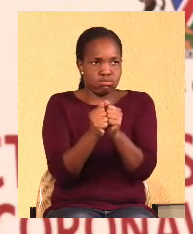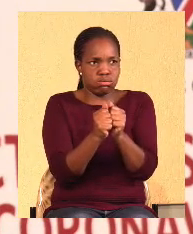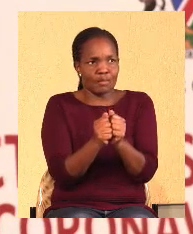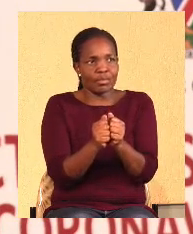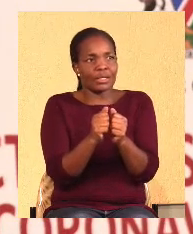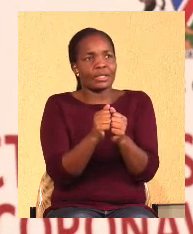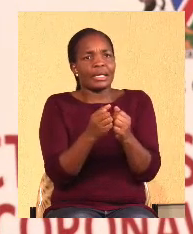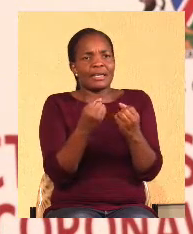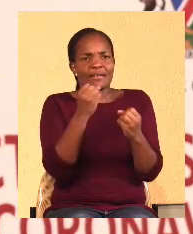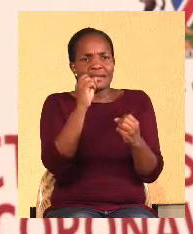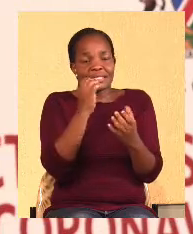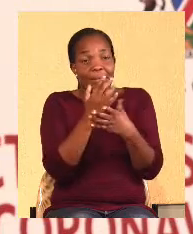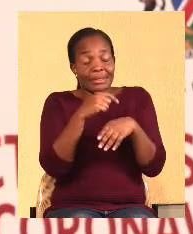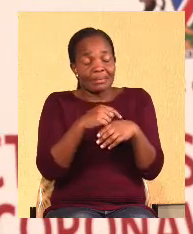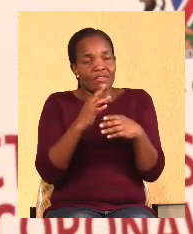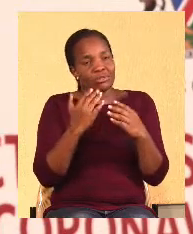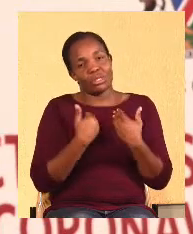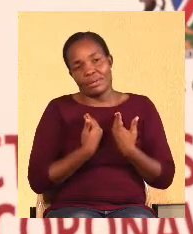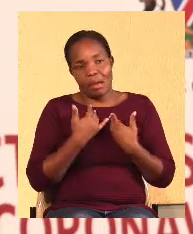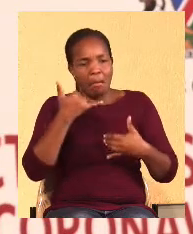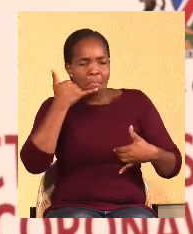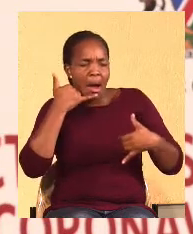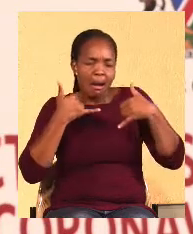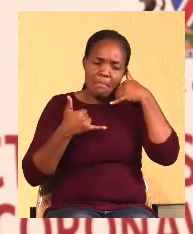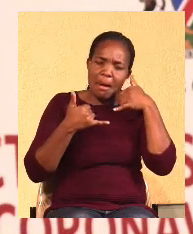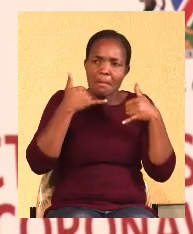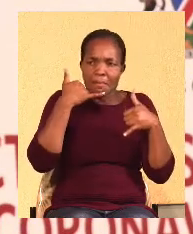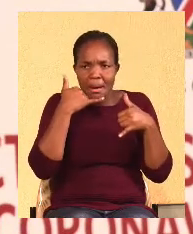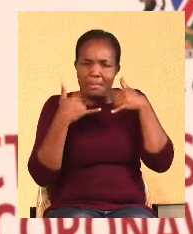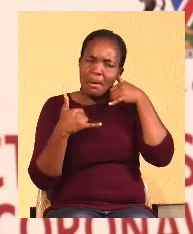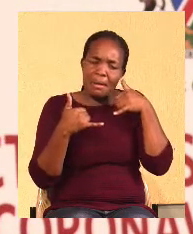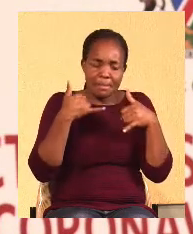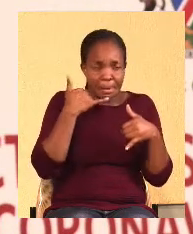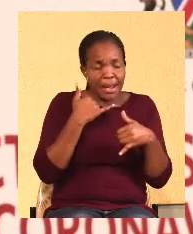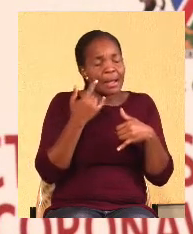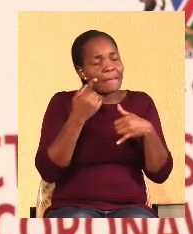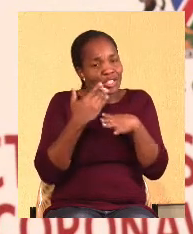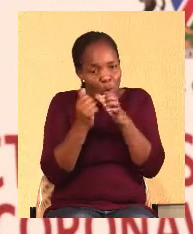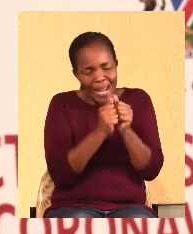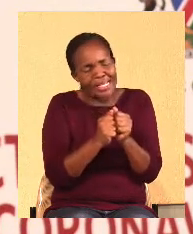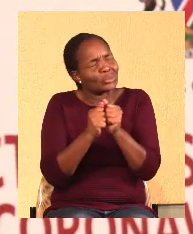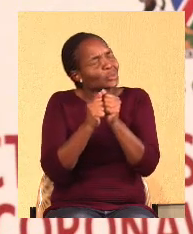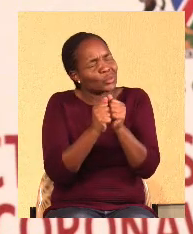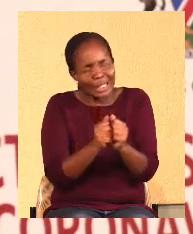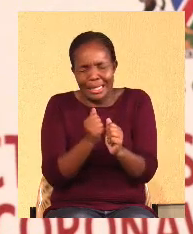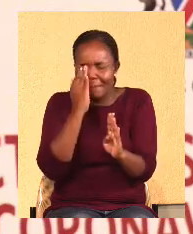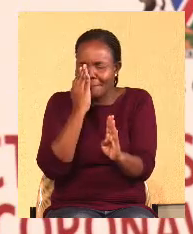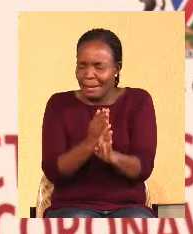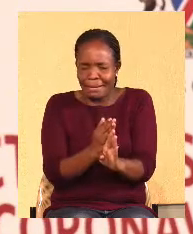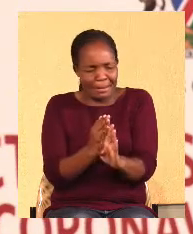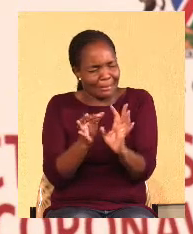calls are so many. Our team is really very committed, and together we are running it effectively.